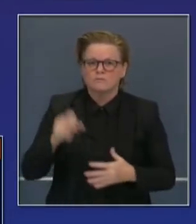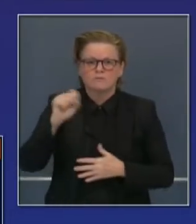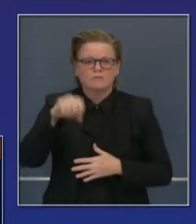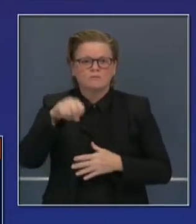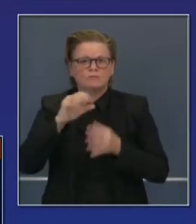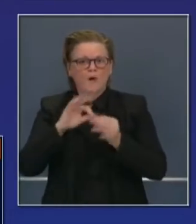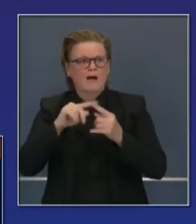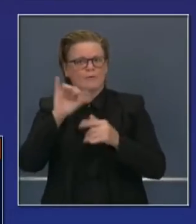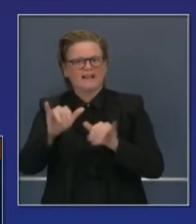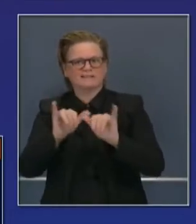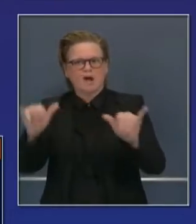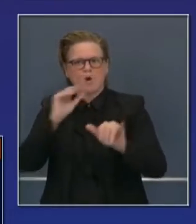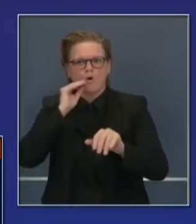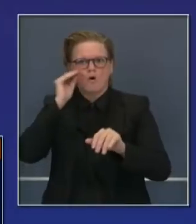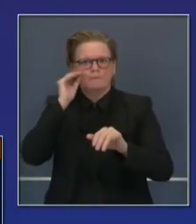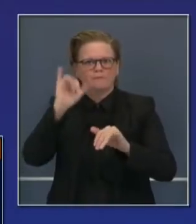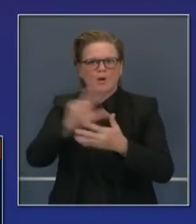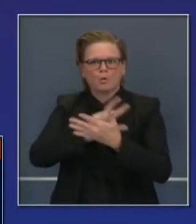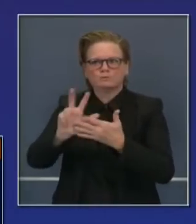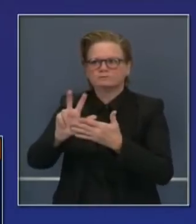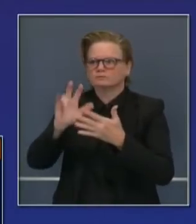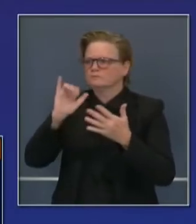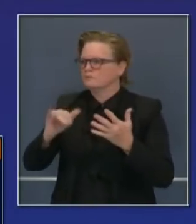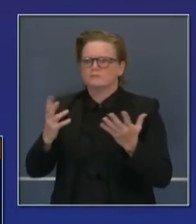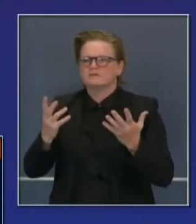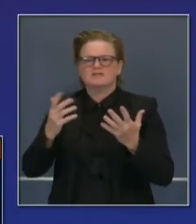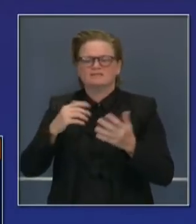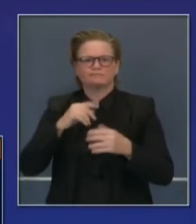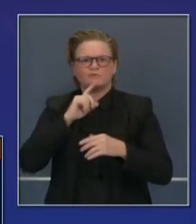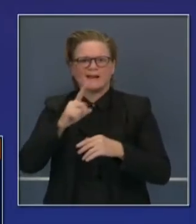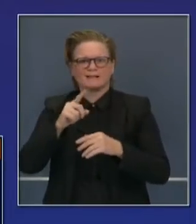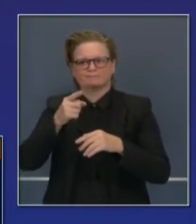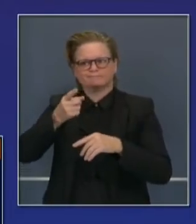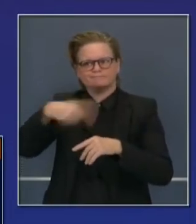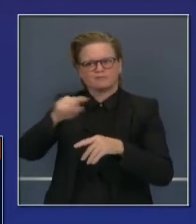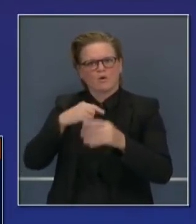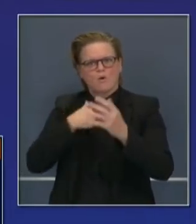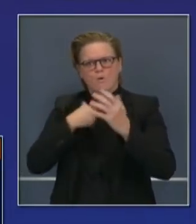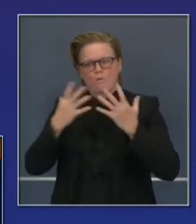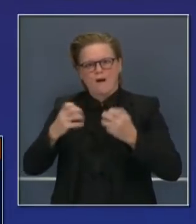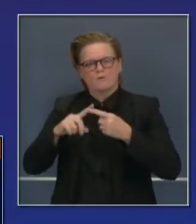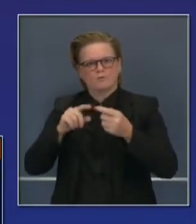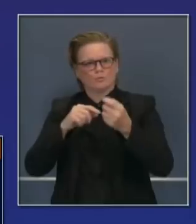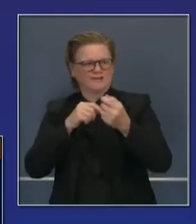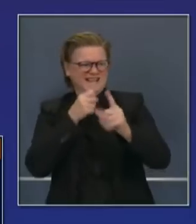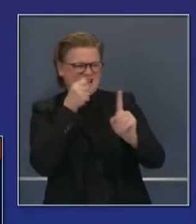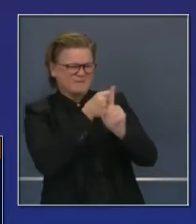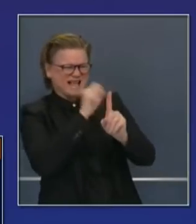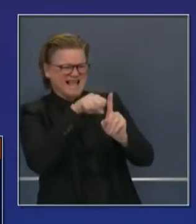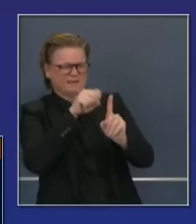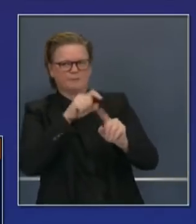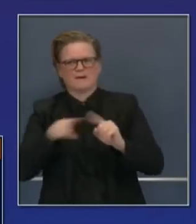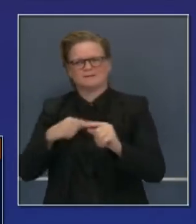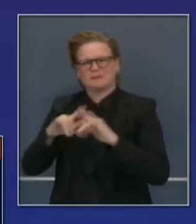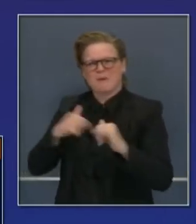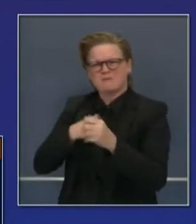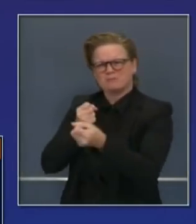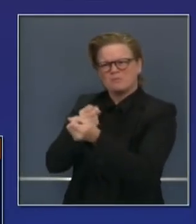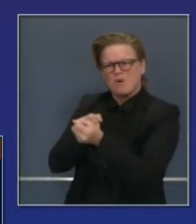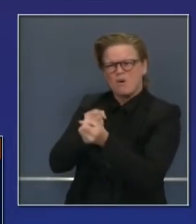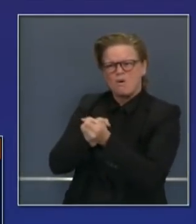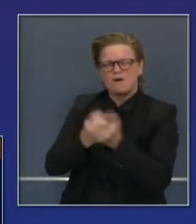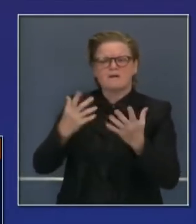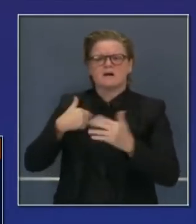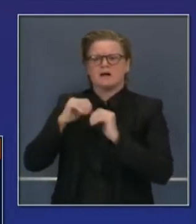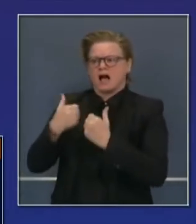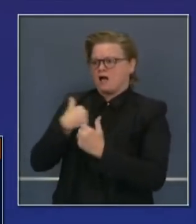not just businesses, are also getting support. And I just want to remind everybody of what that preparation has been.